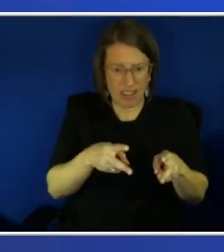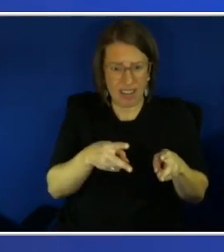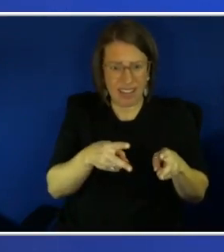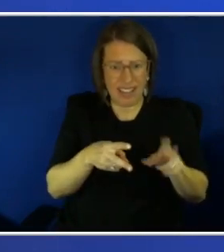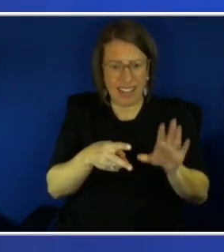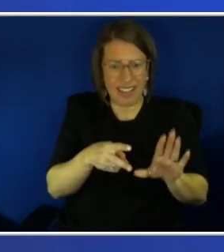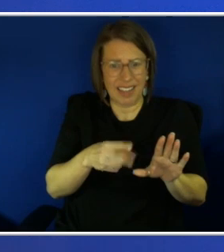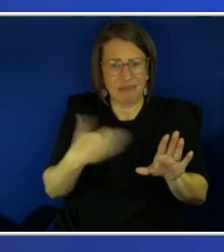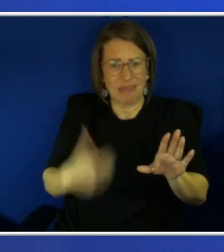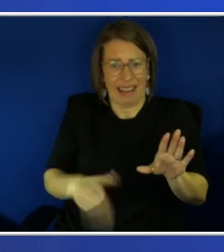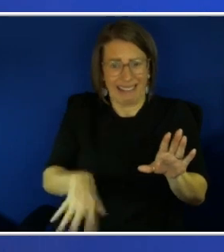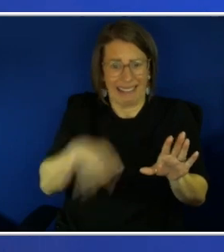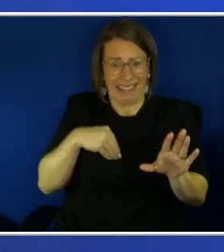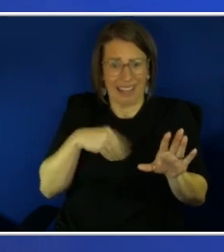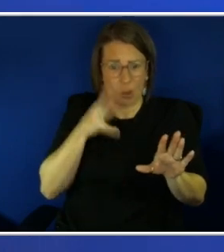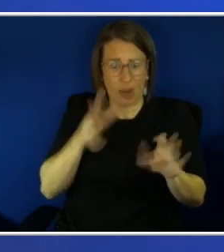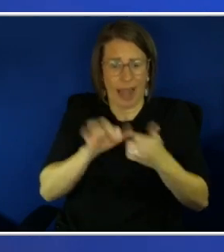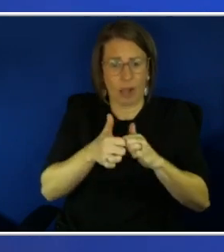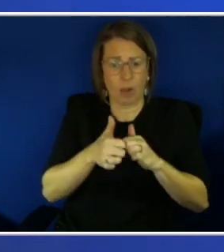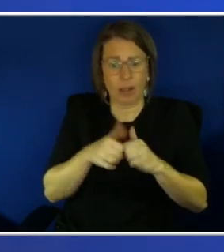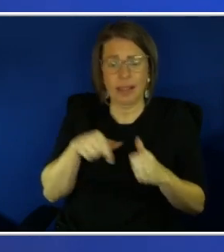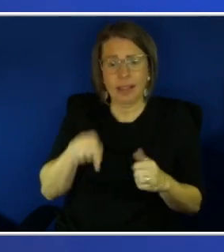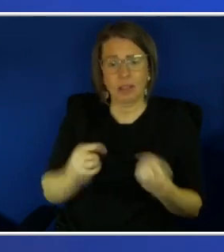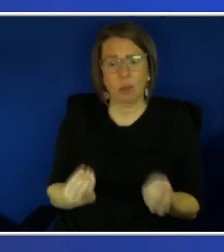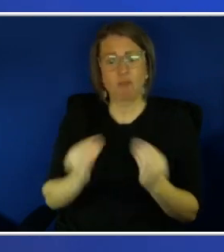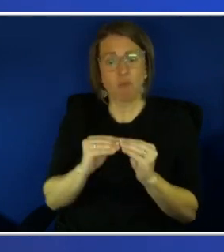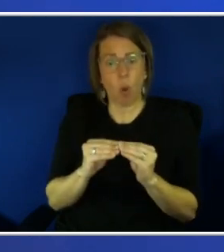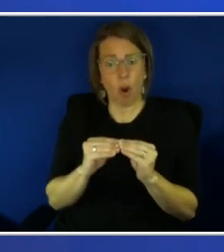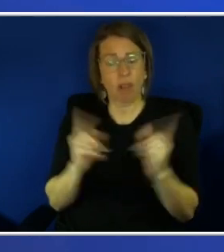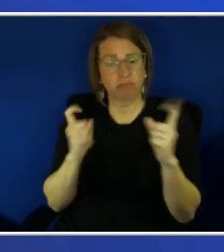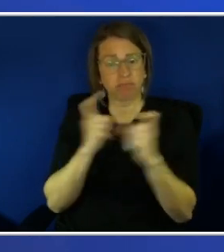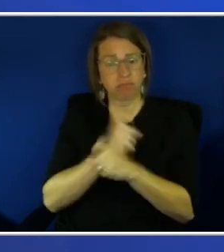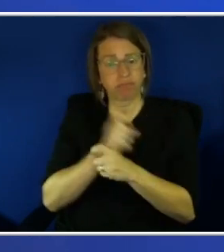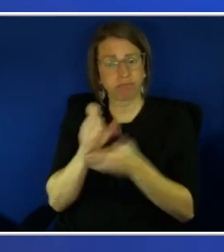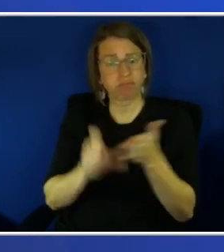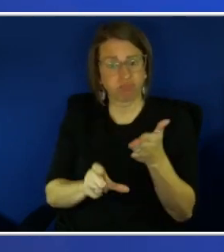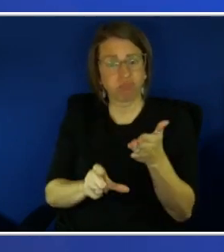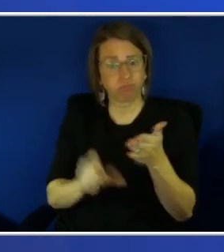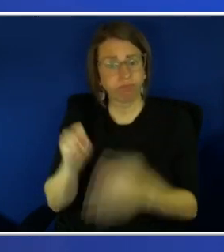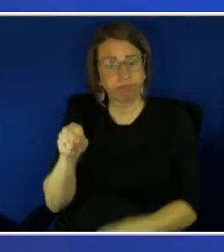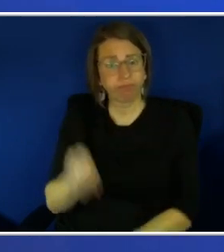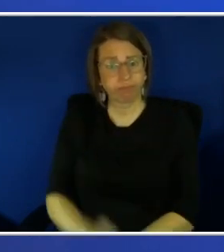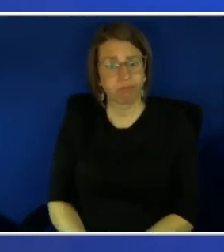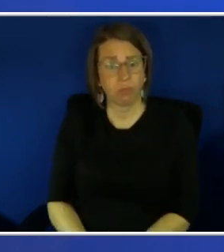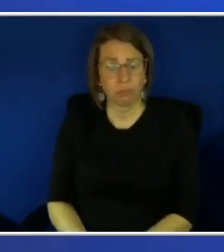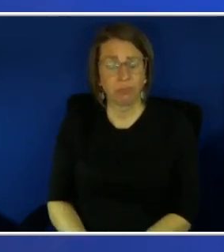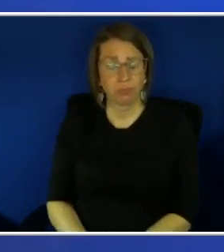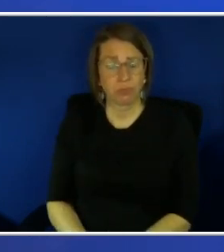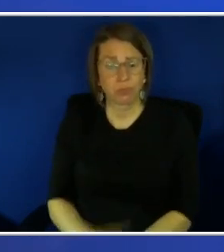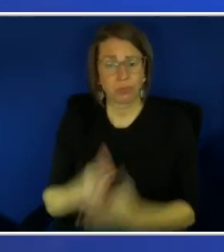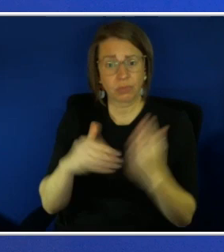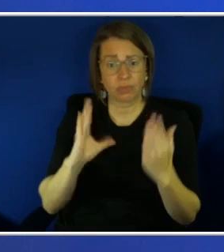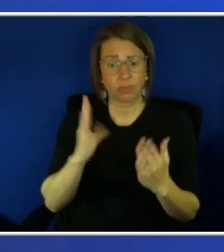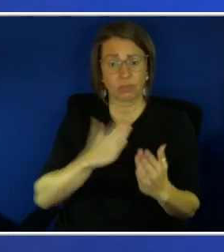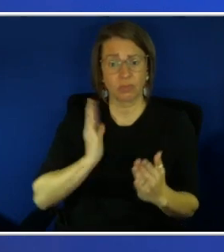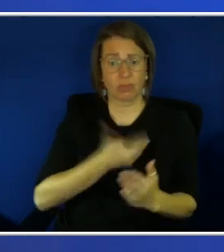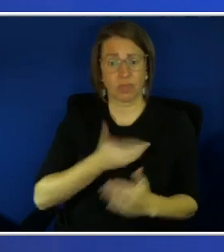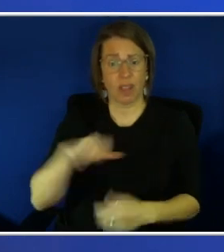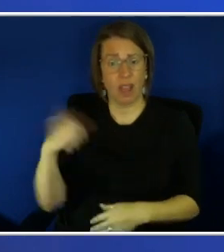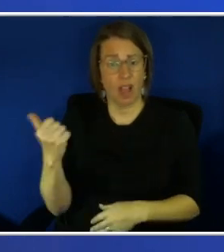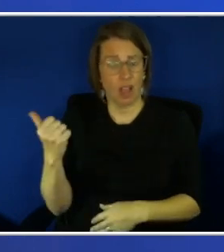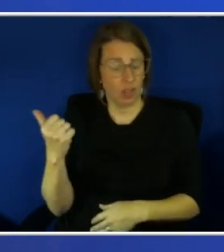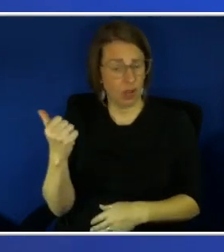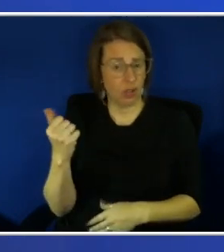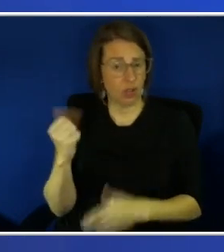So for me, this is one of the more difficult surgeries to do. I Yeah. don't know, some of our other surgeons who do brain surgery and all